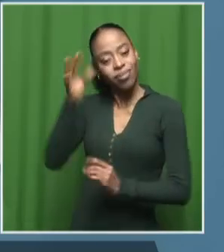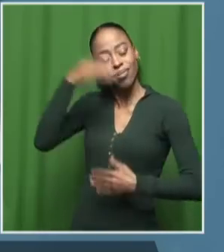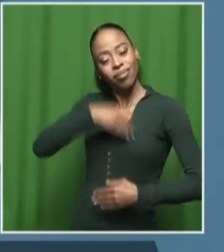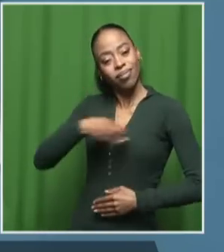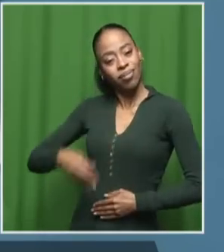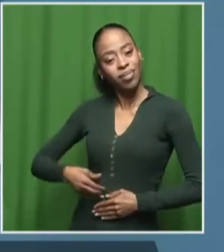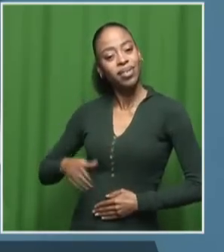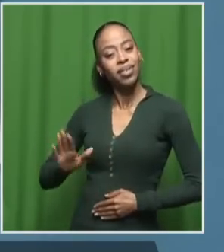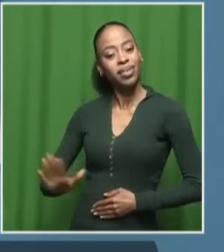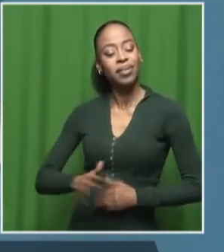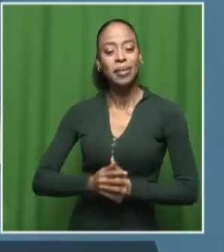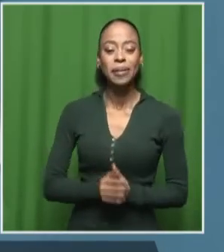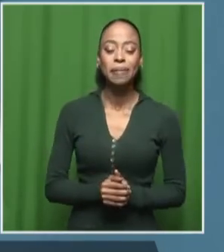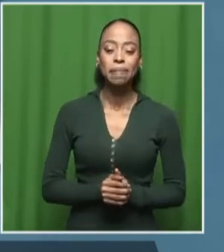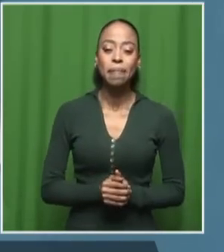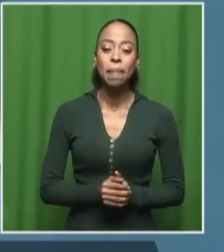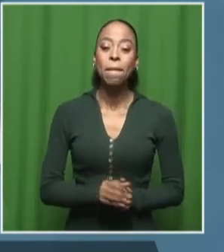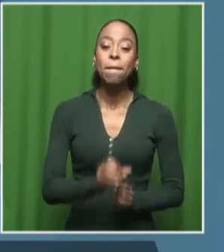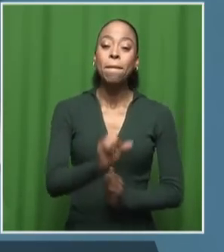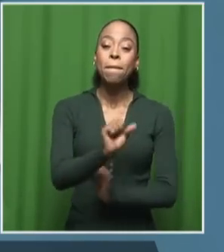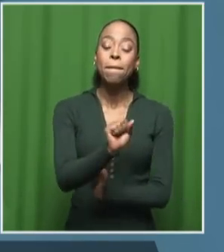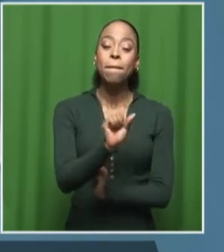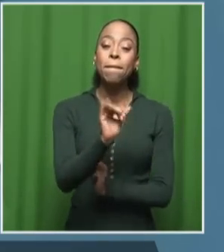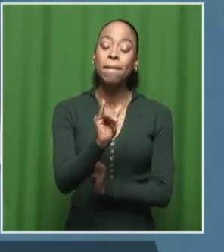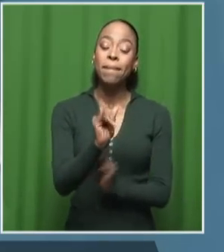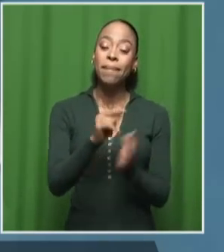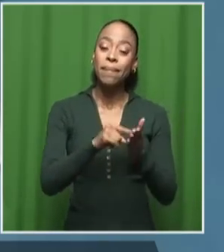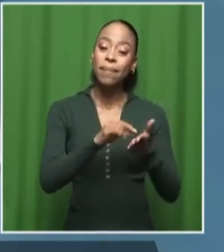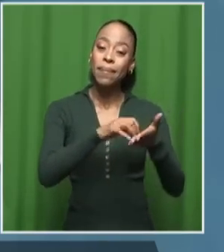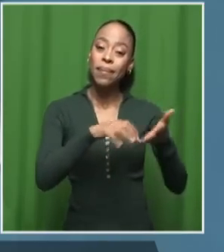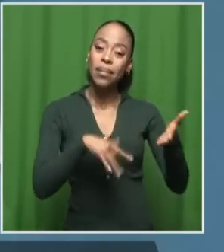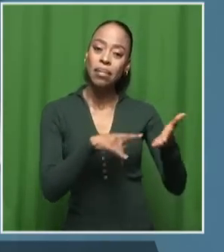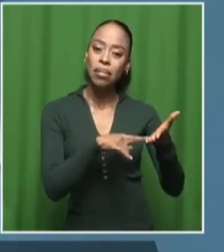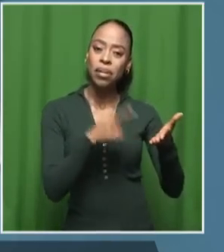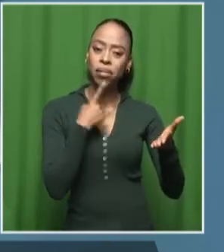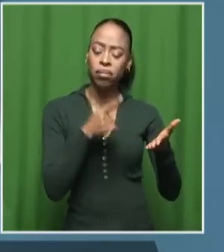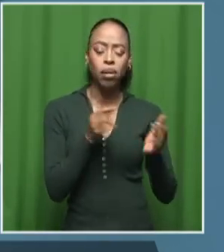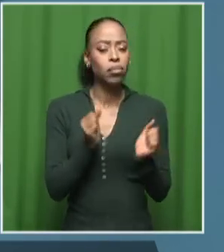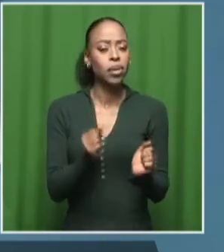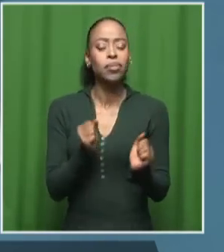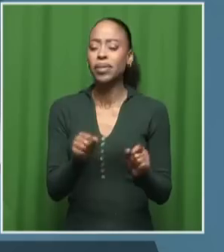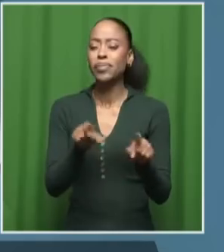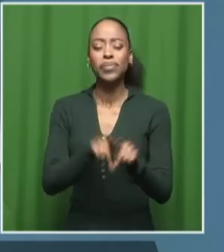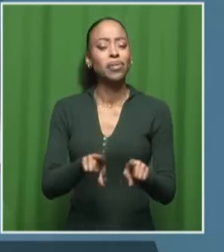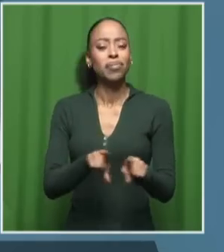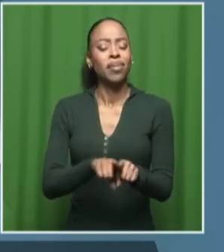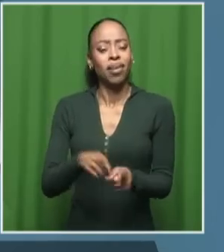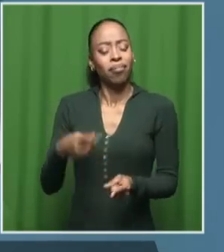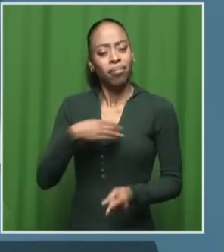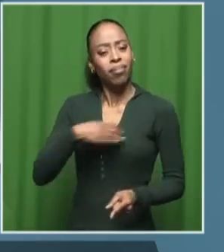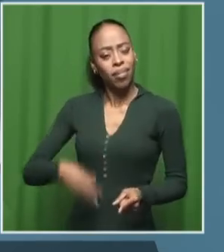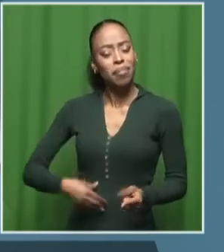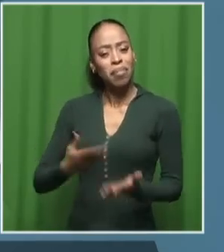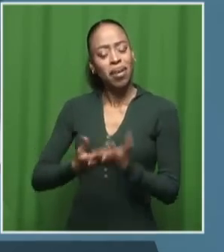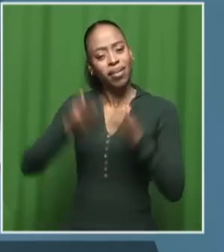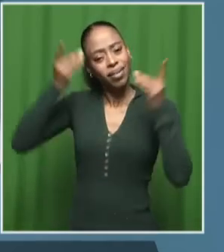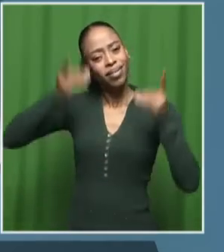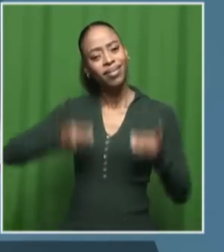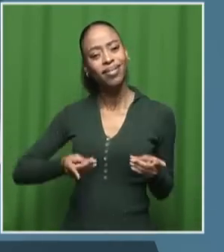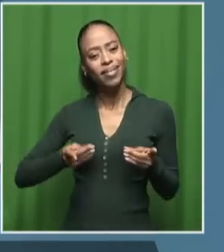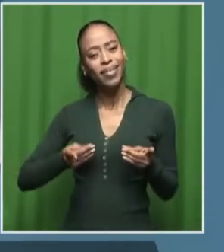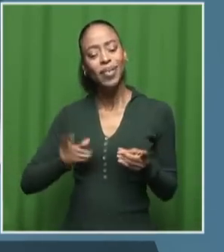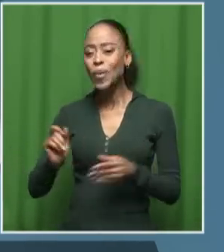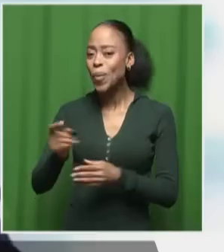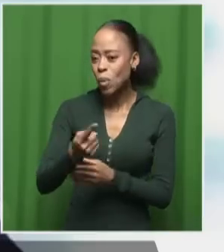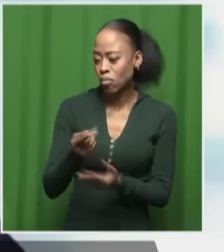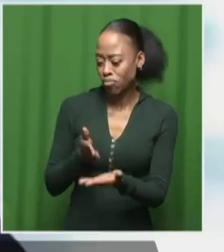of intent makes it clear that his prerogative remains undisturbed, and he may make that decision or those decisions